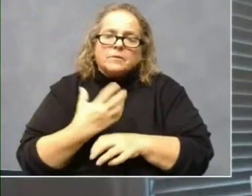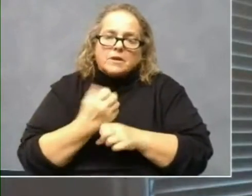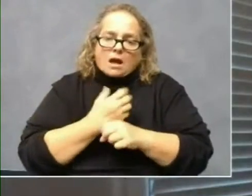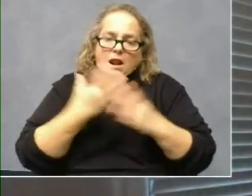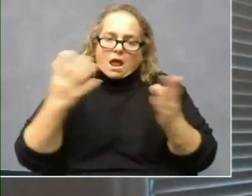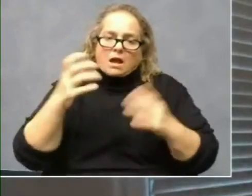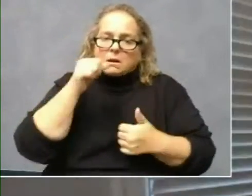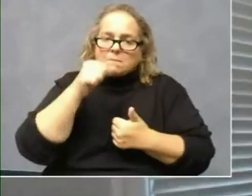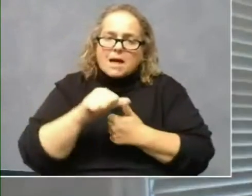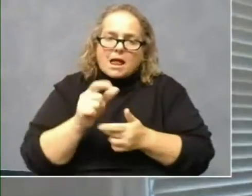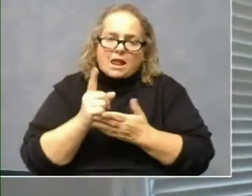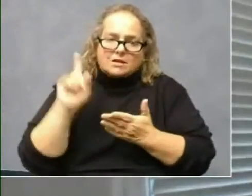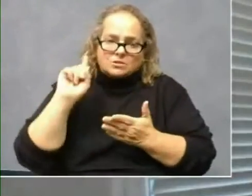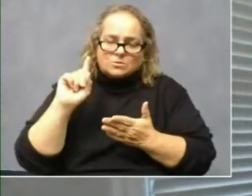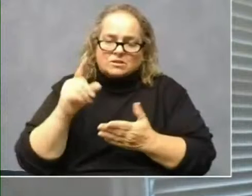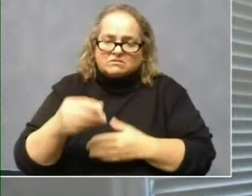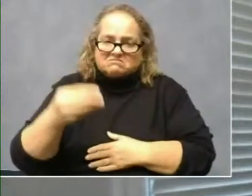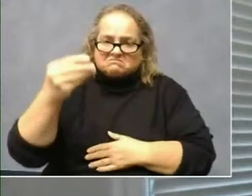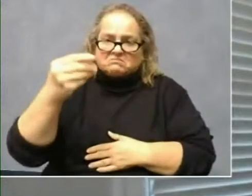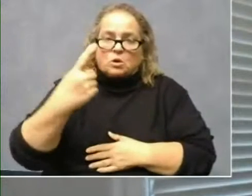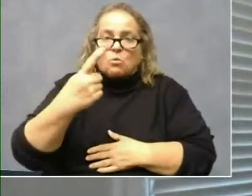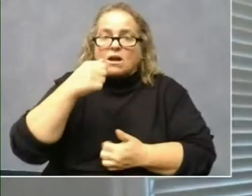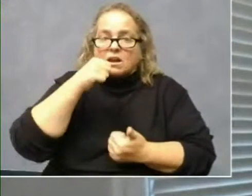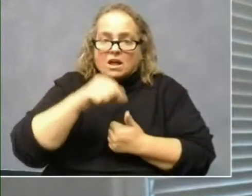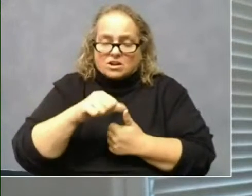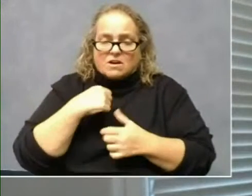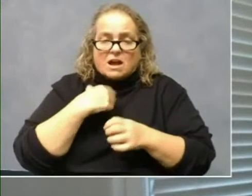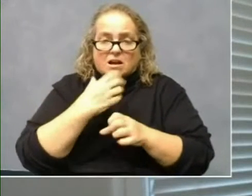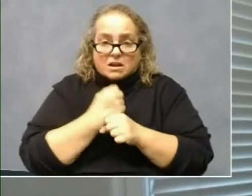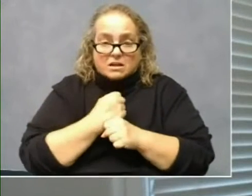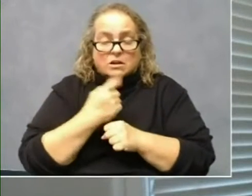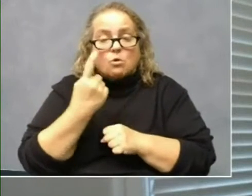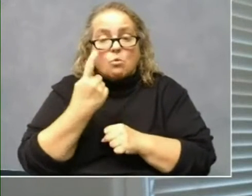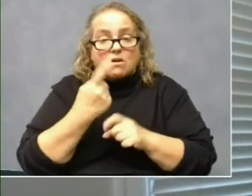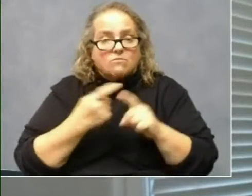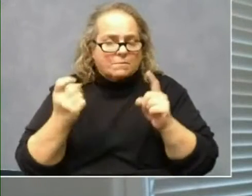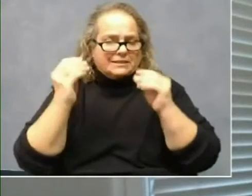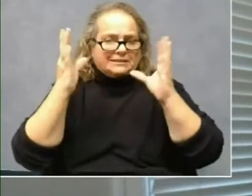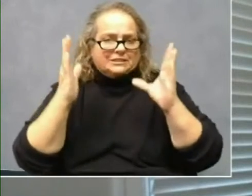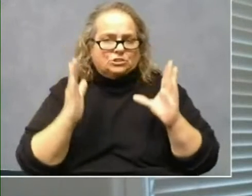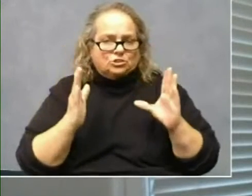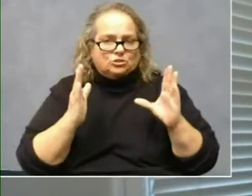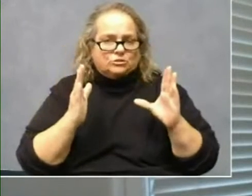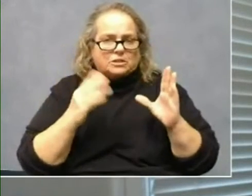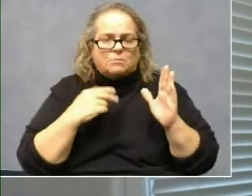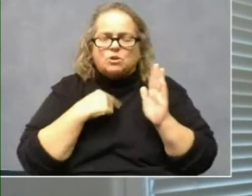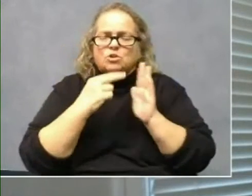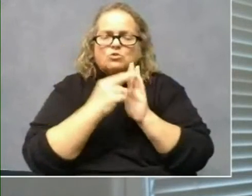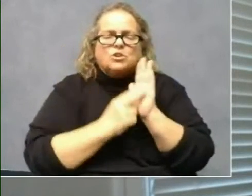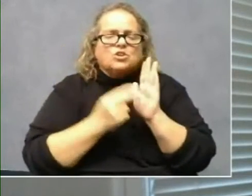got, here's a letter I've got, and this is from a teacher. And I'm just going to read you a few lines here.